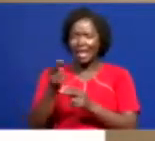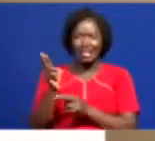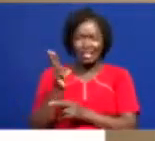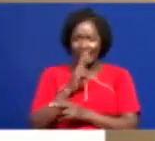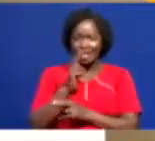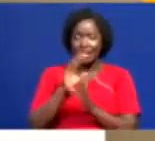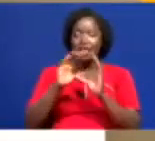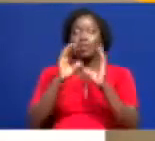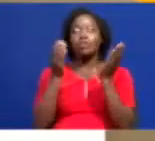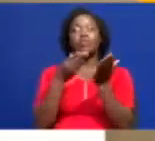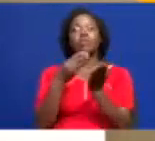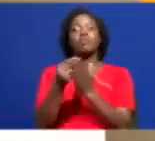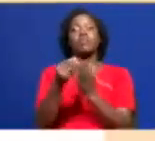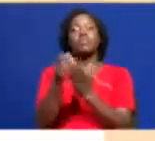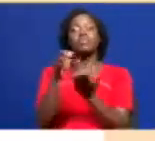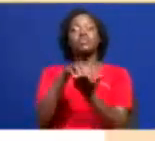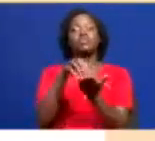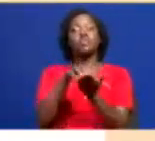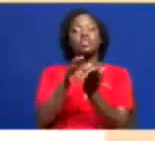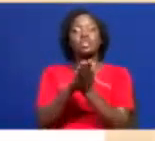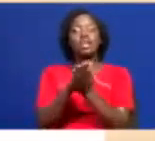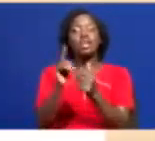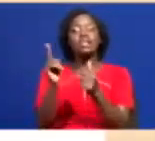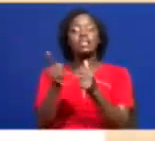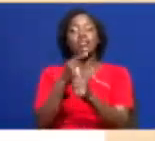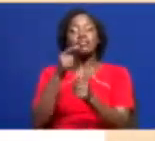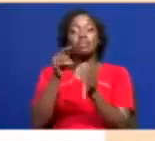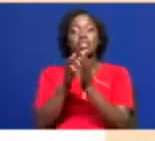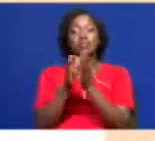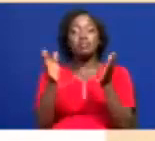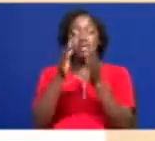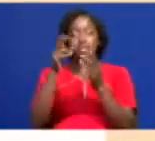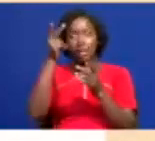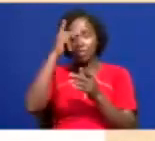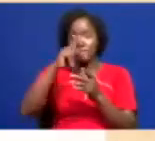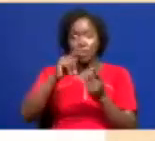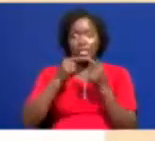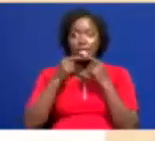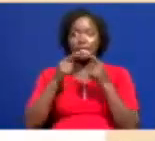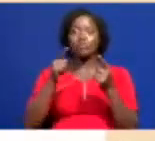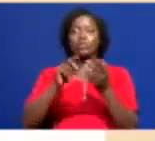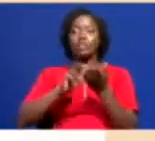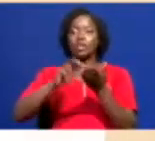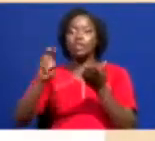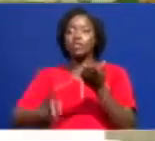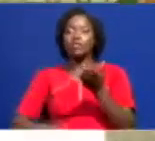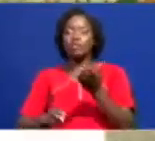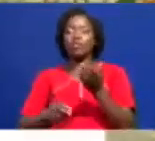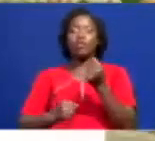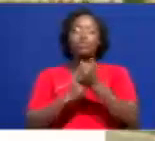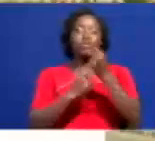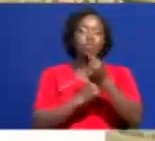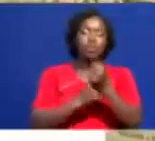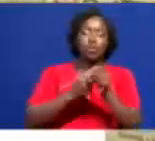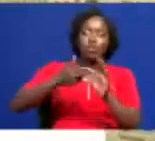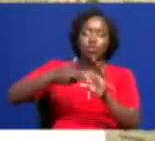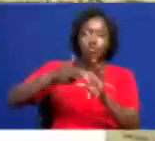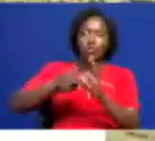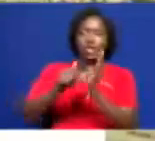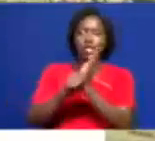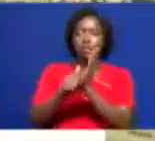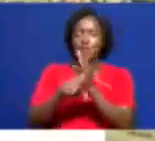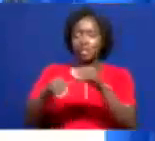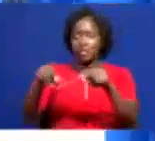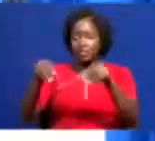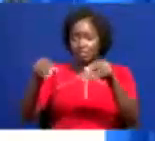financial conditions. His first major policy announcement was removal of subsidies on fuel and maize